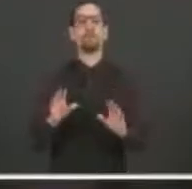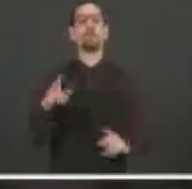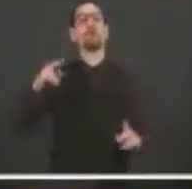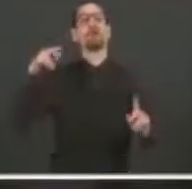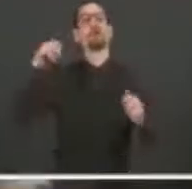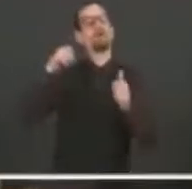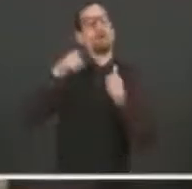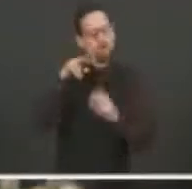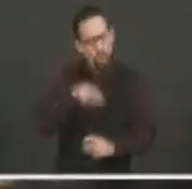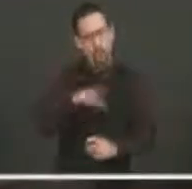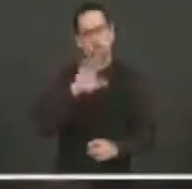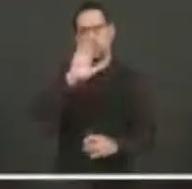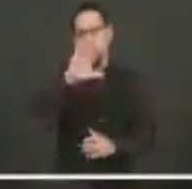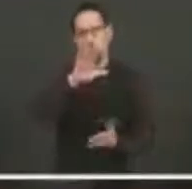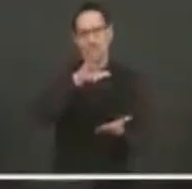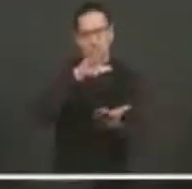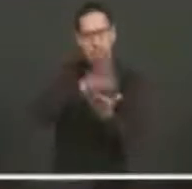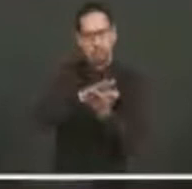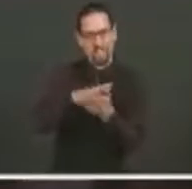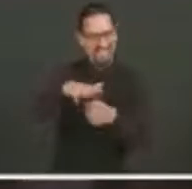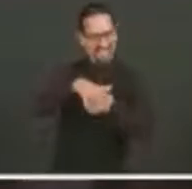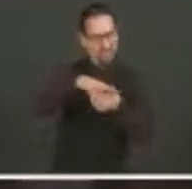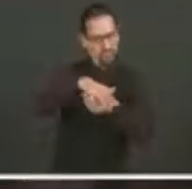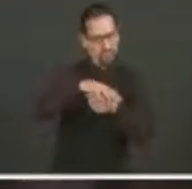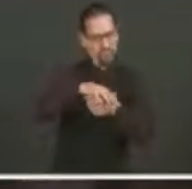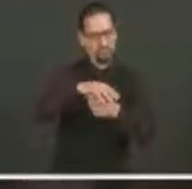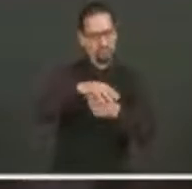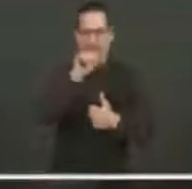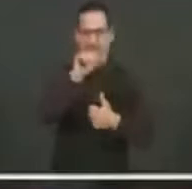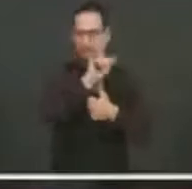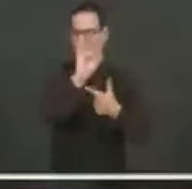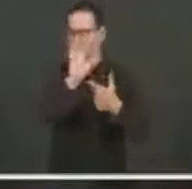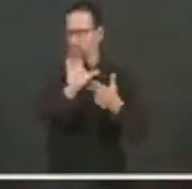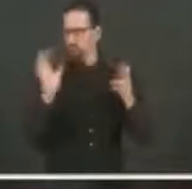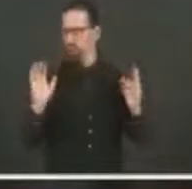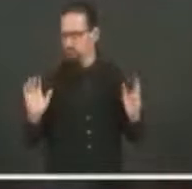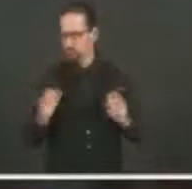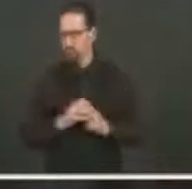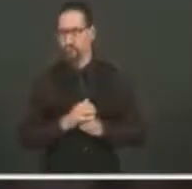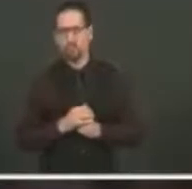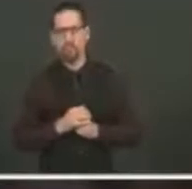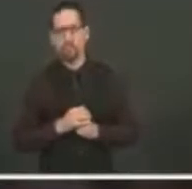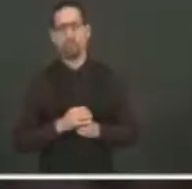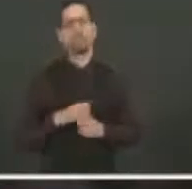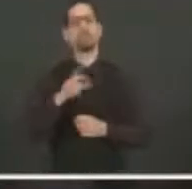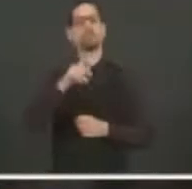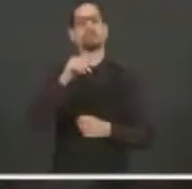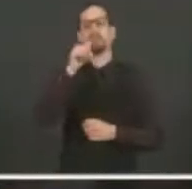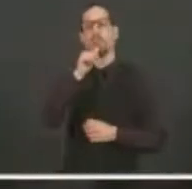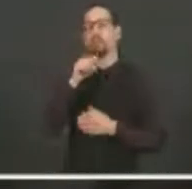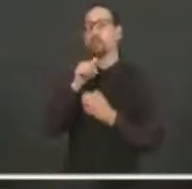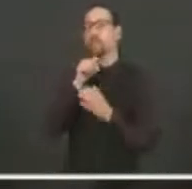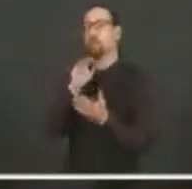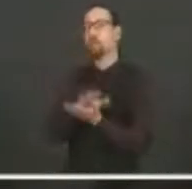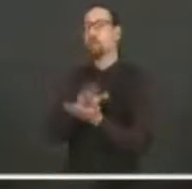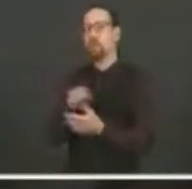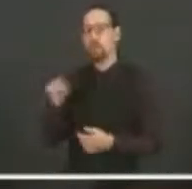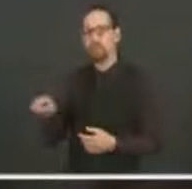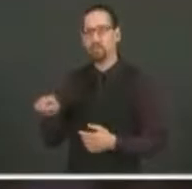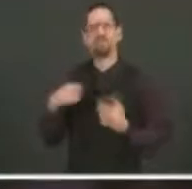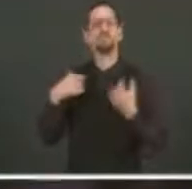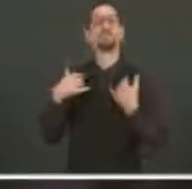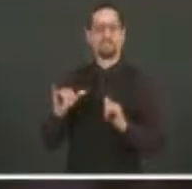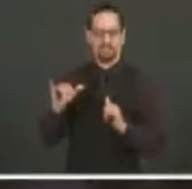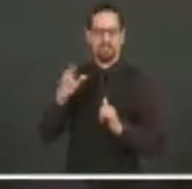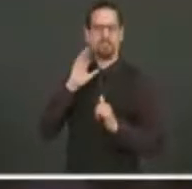information. One other important note, private schools are required to complete the school opening plans aligned to this guidance and